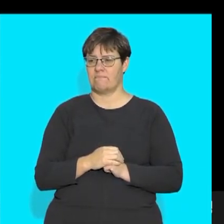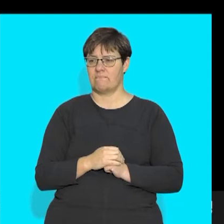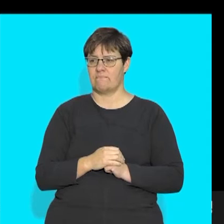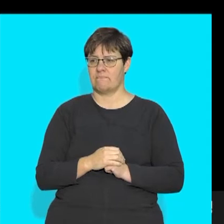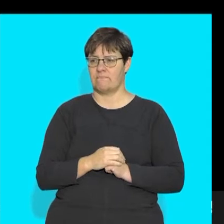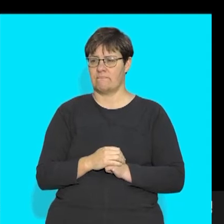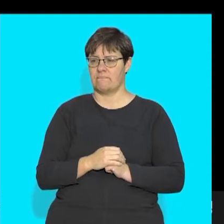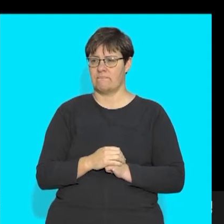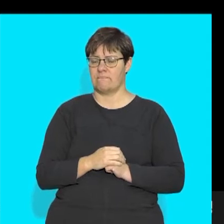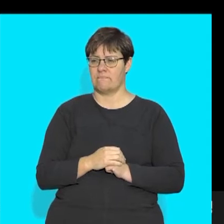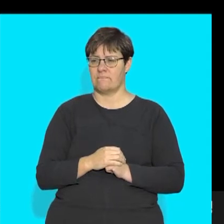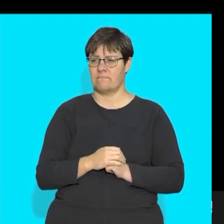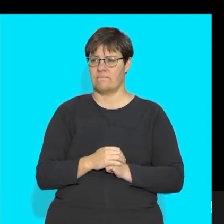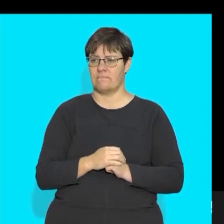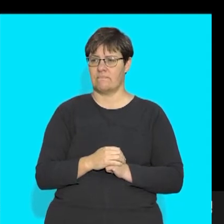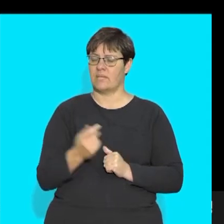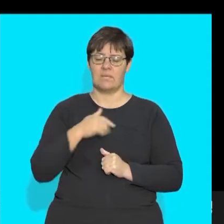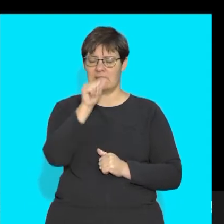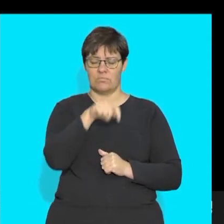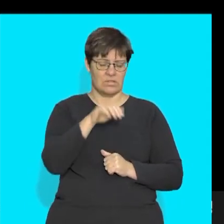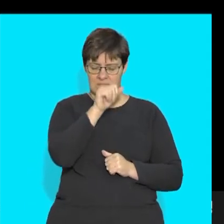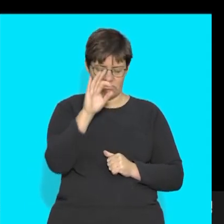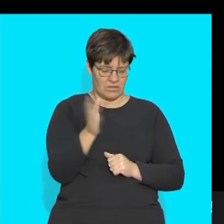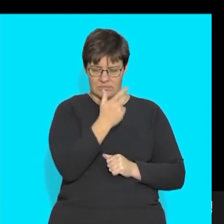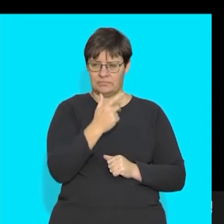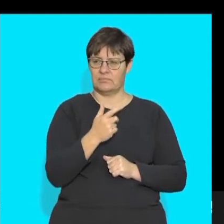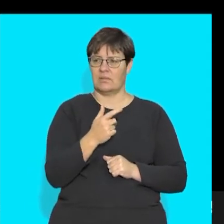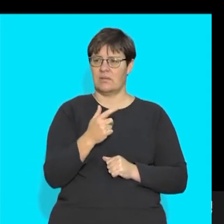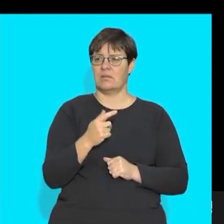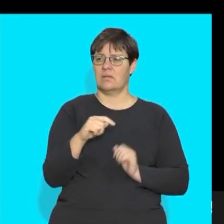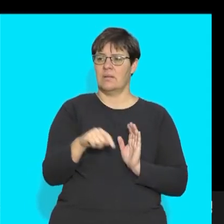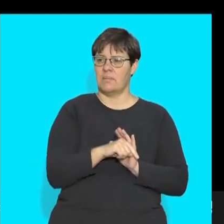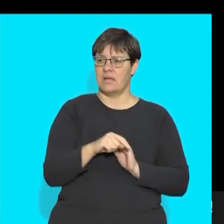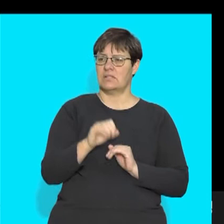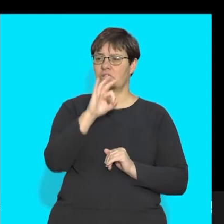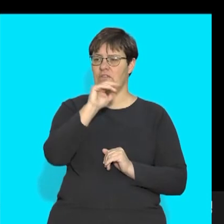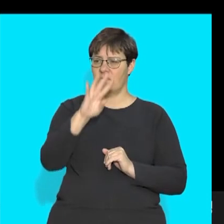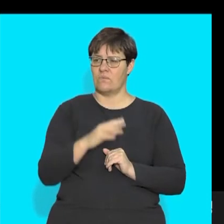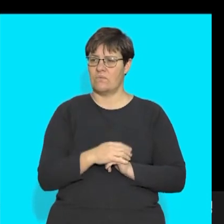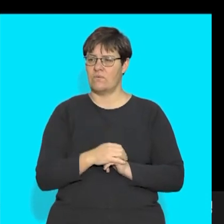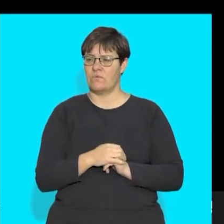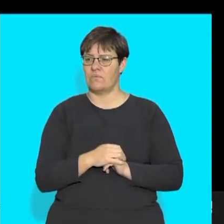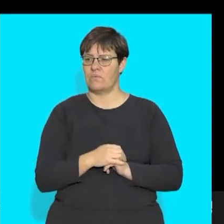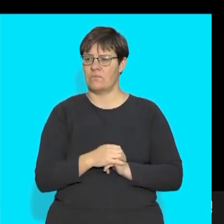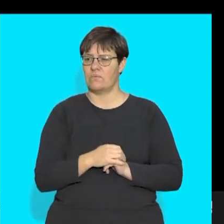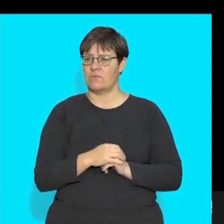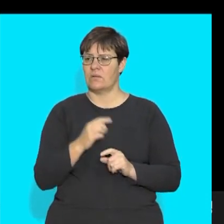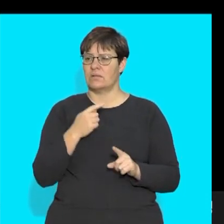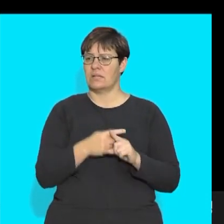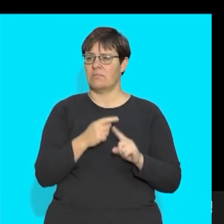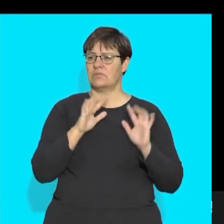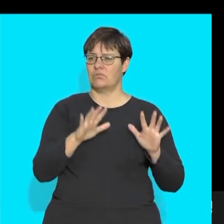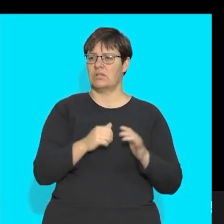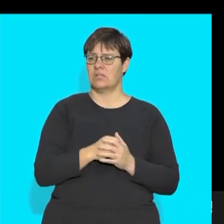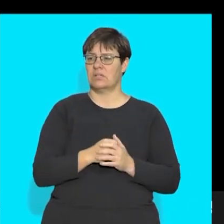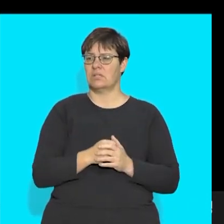do it the way I like doing it. 6.63 to the minus 34 times 3